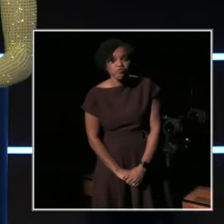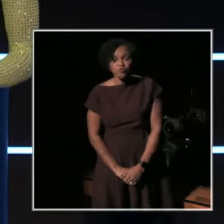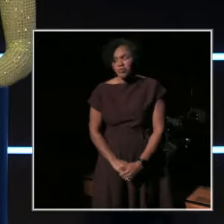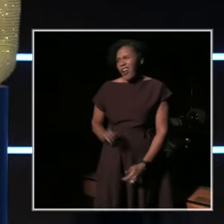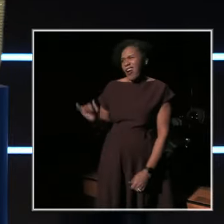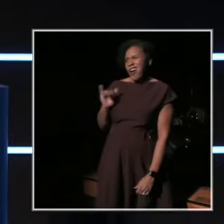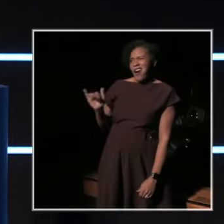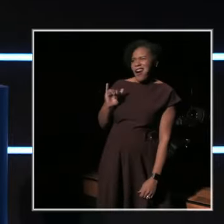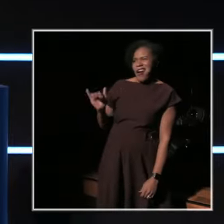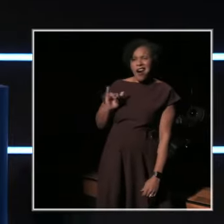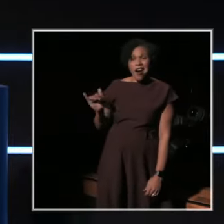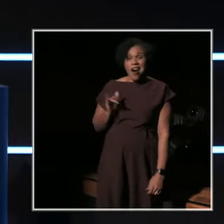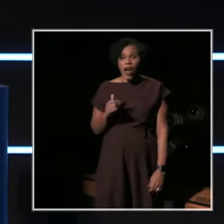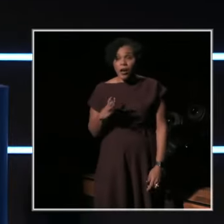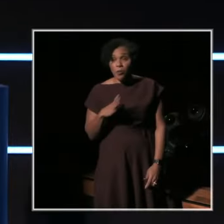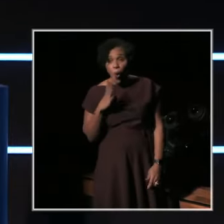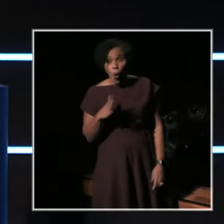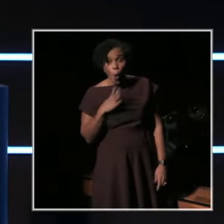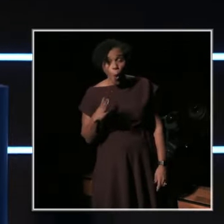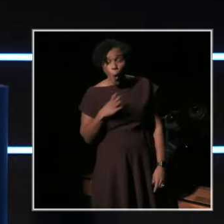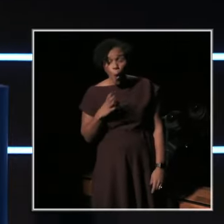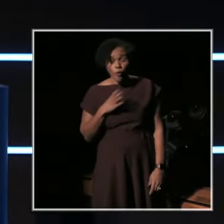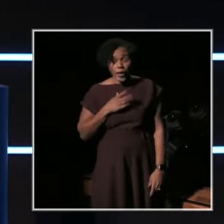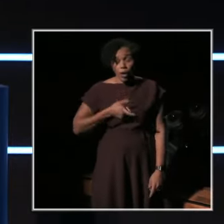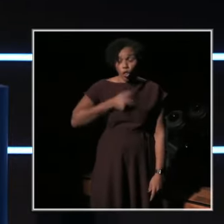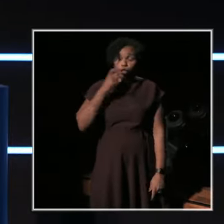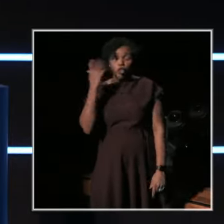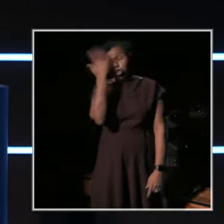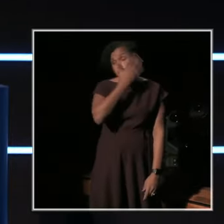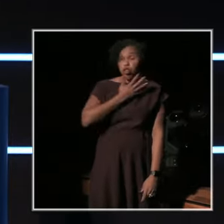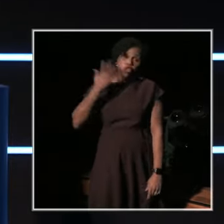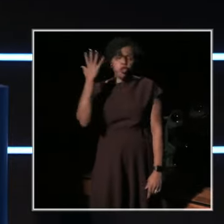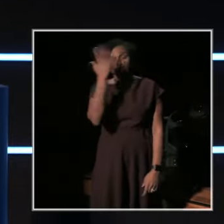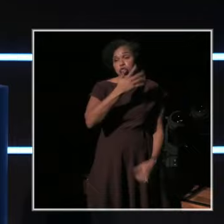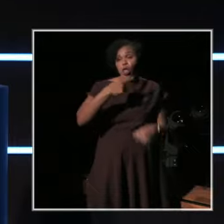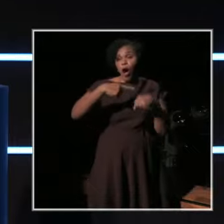I'm already arsehole.